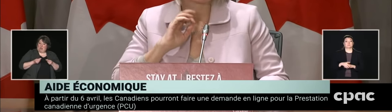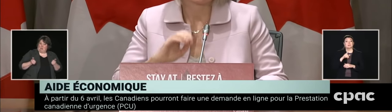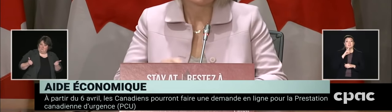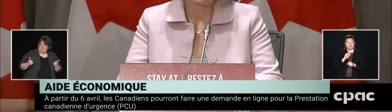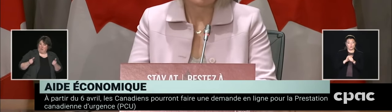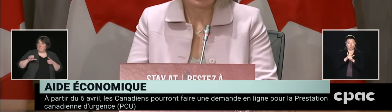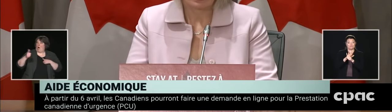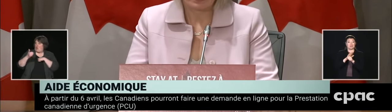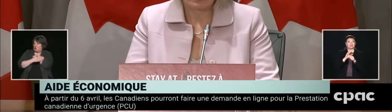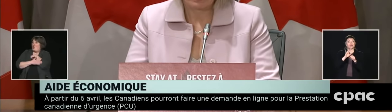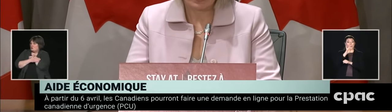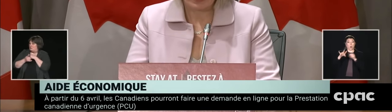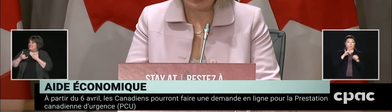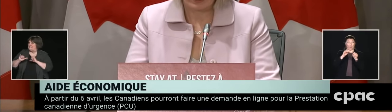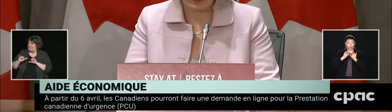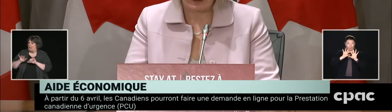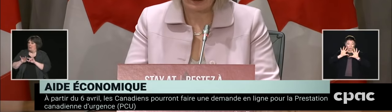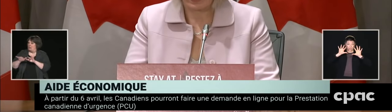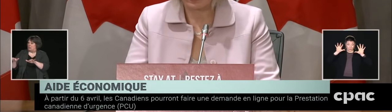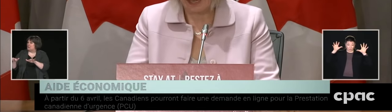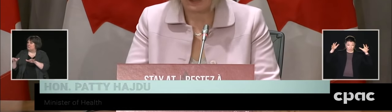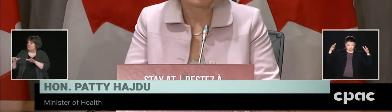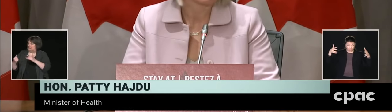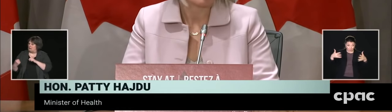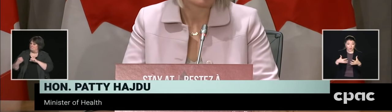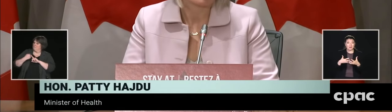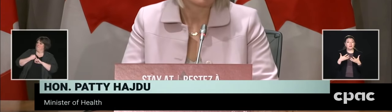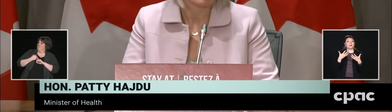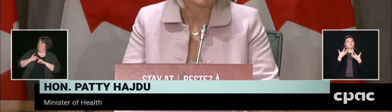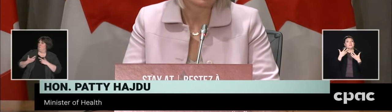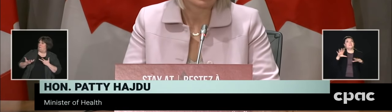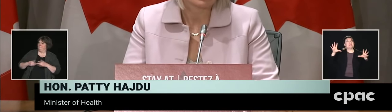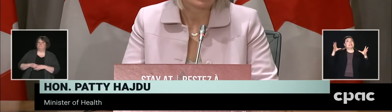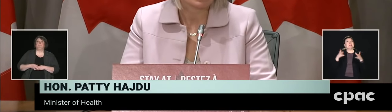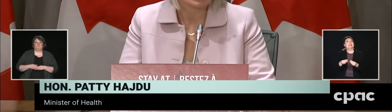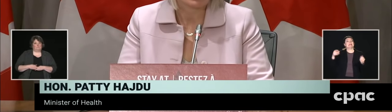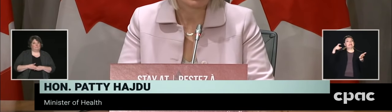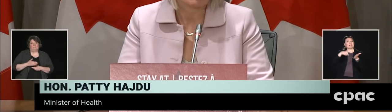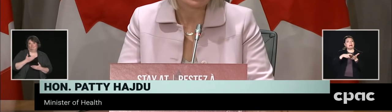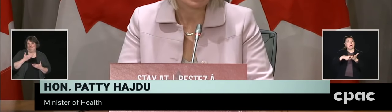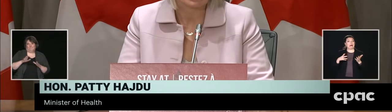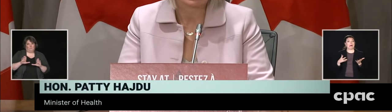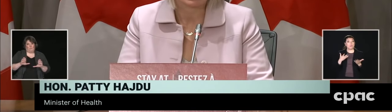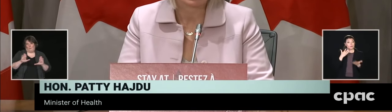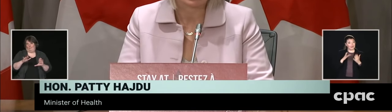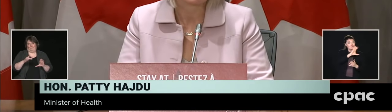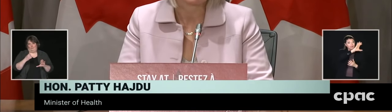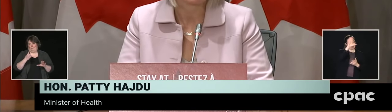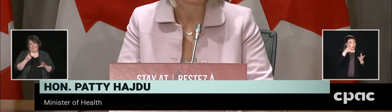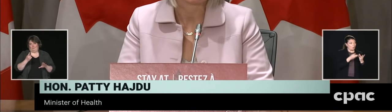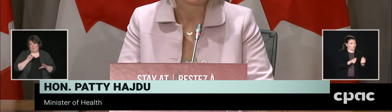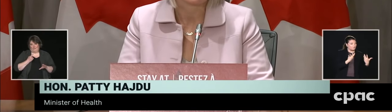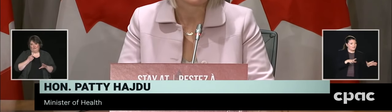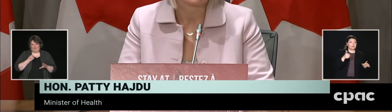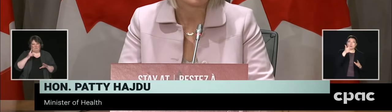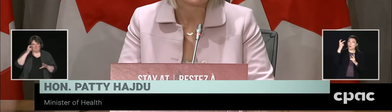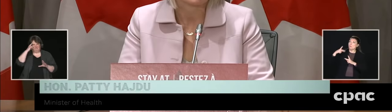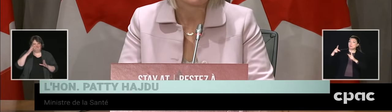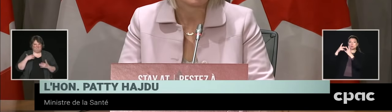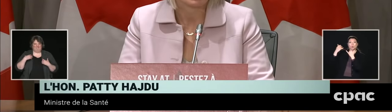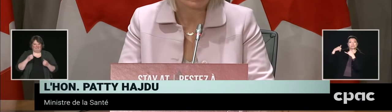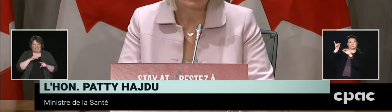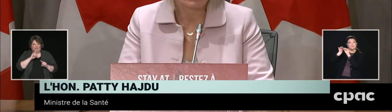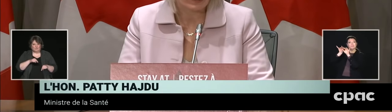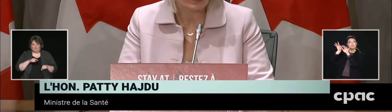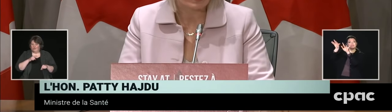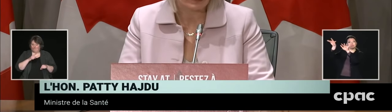us? Thanks, Julie. That's an excellent question, and it ties into what I've been saying all along, which is that